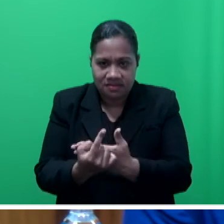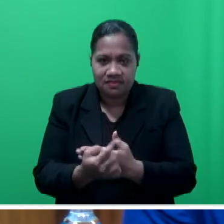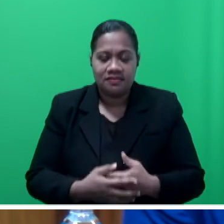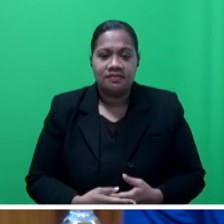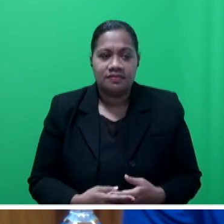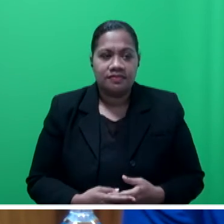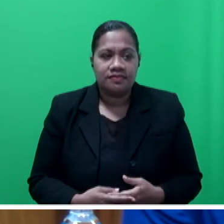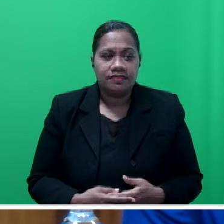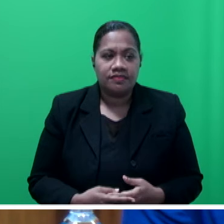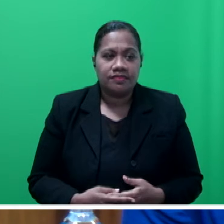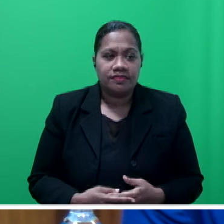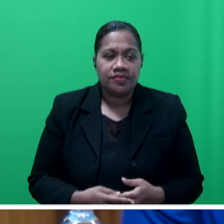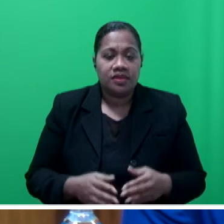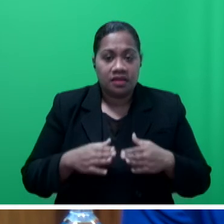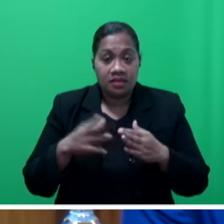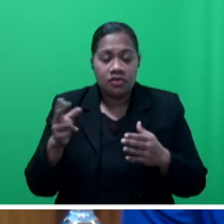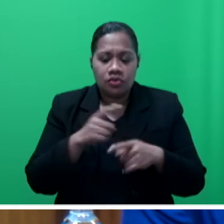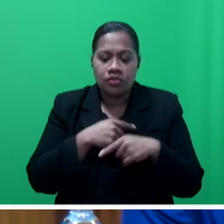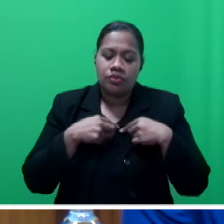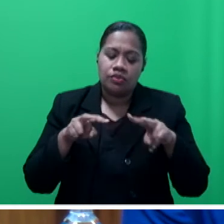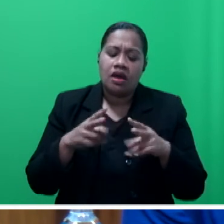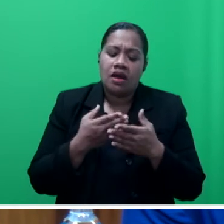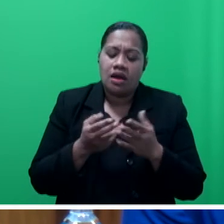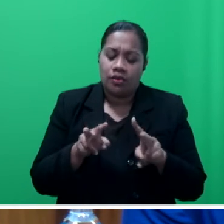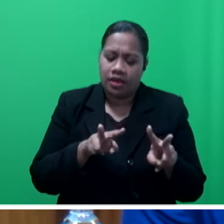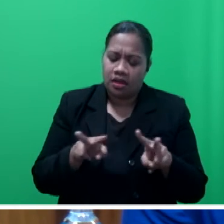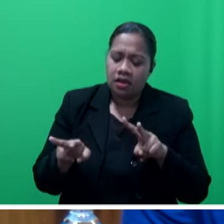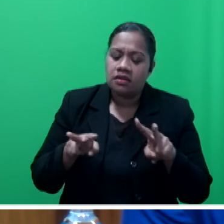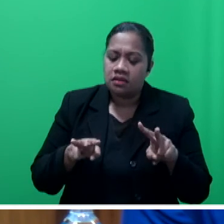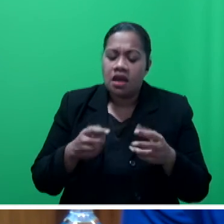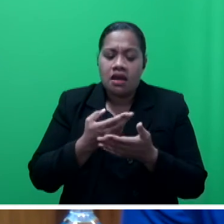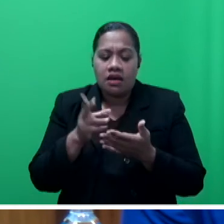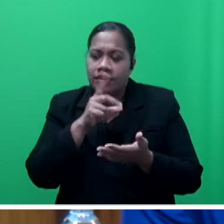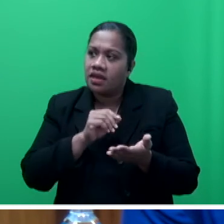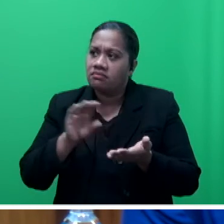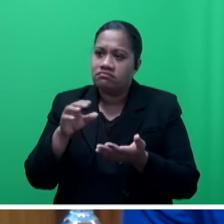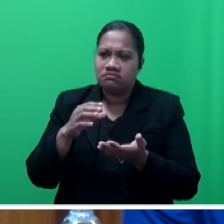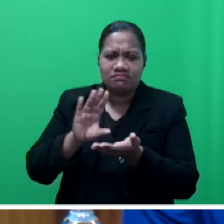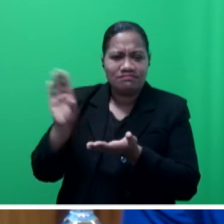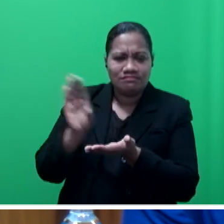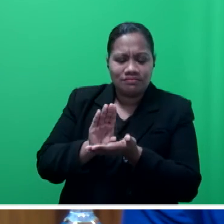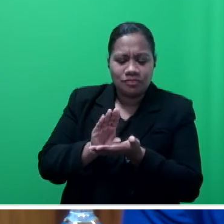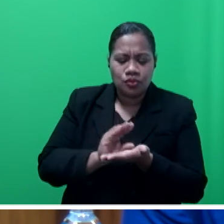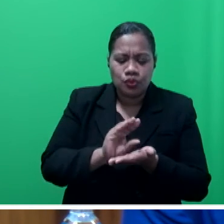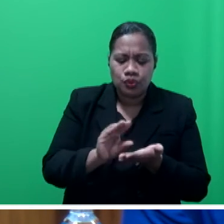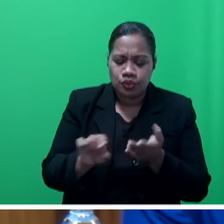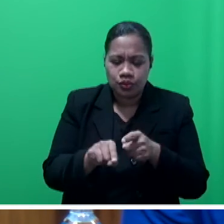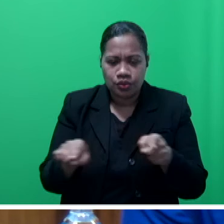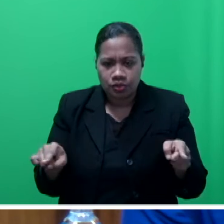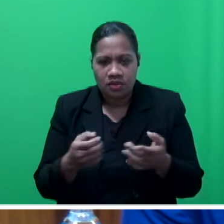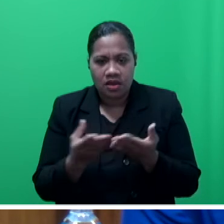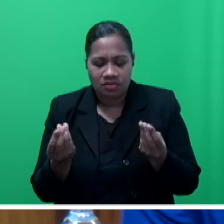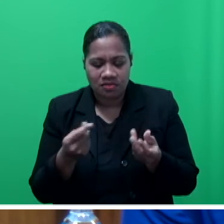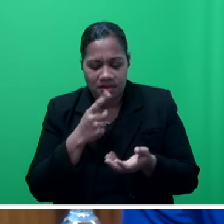then eventually we'll be looking to see how we can fund all of these critical new bridges. The recent program of improvements to the road infrastructure